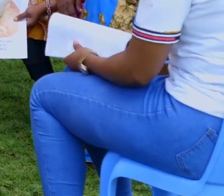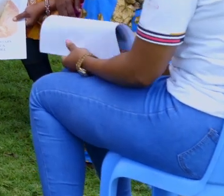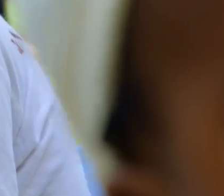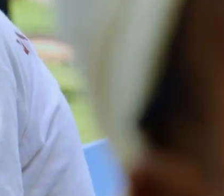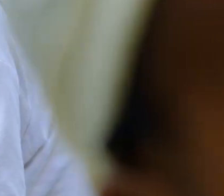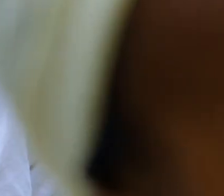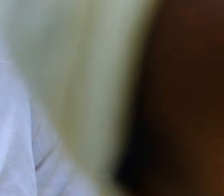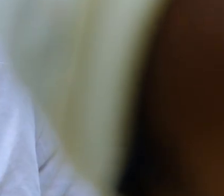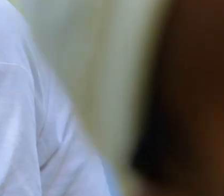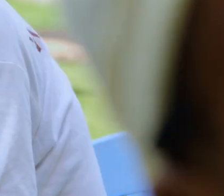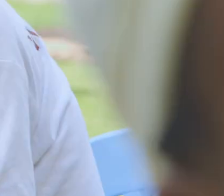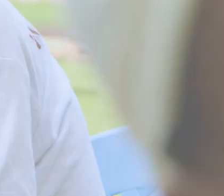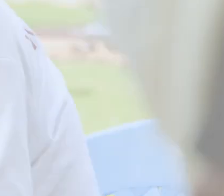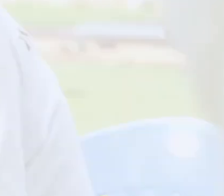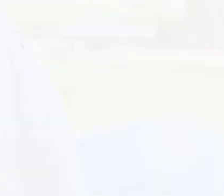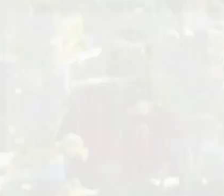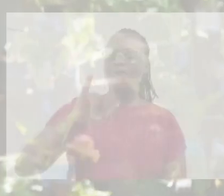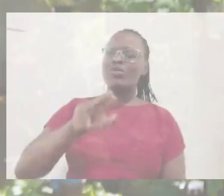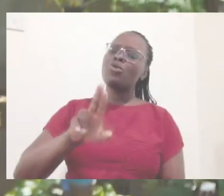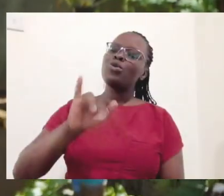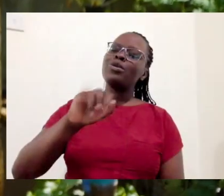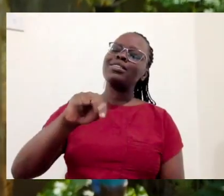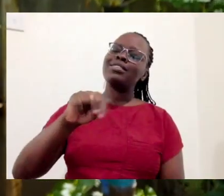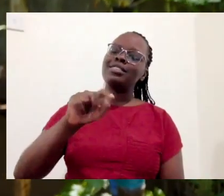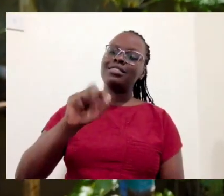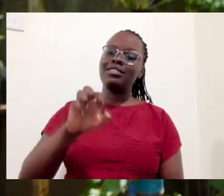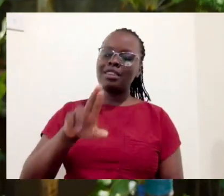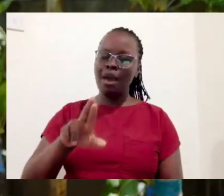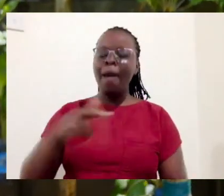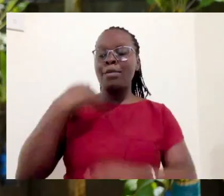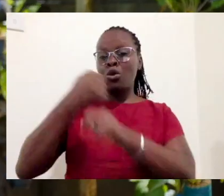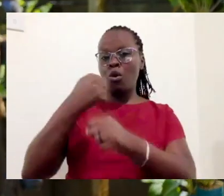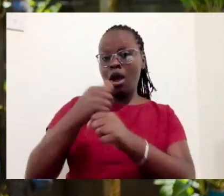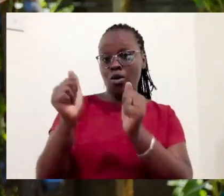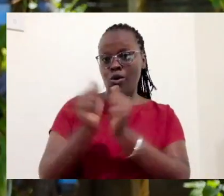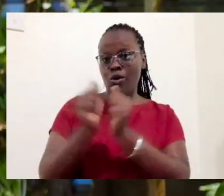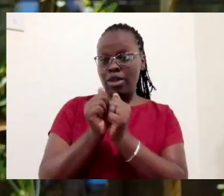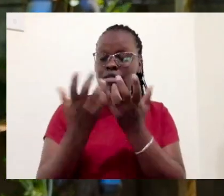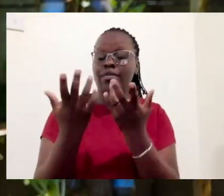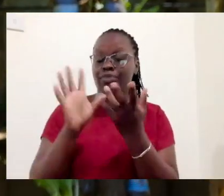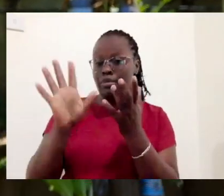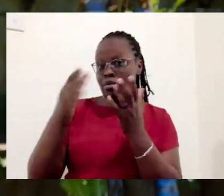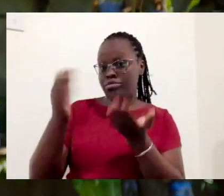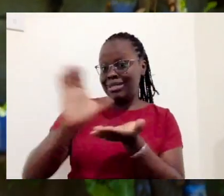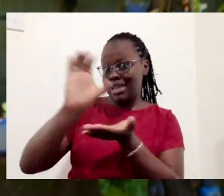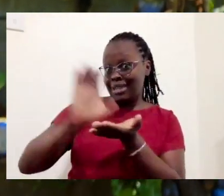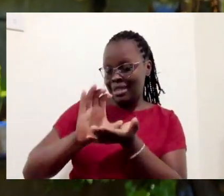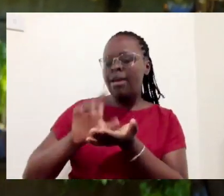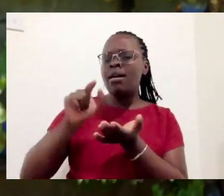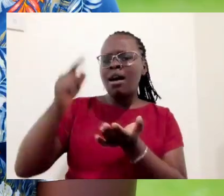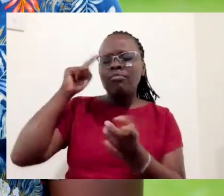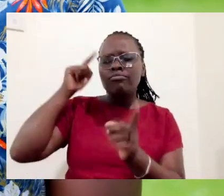My name is Quinta Aoko. I work at Elimu as program officer for a project called Elimu Familia